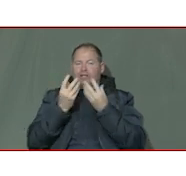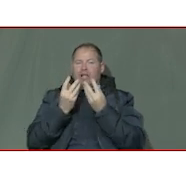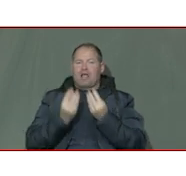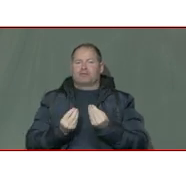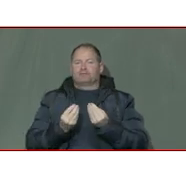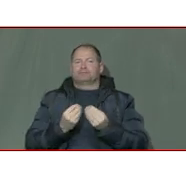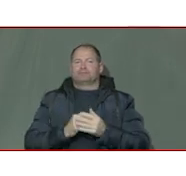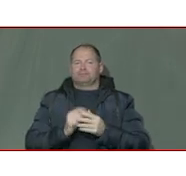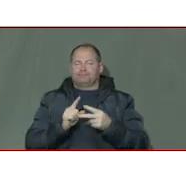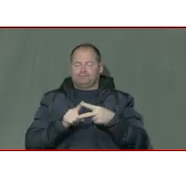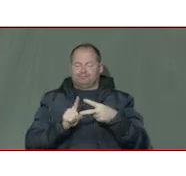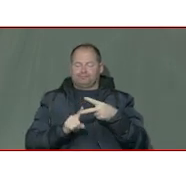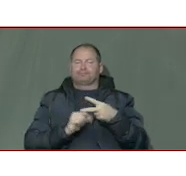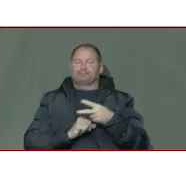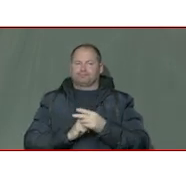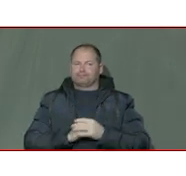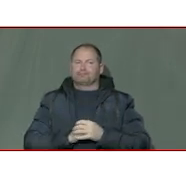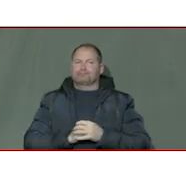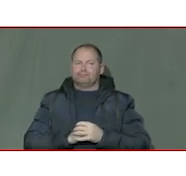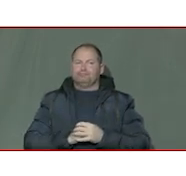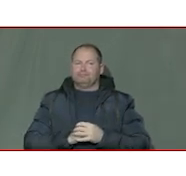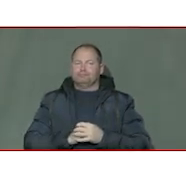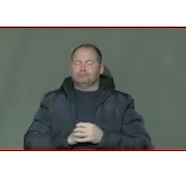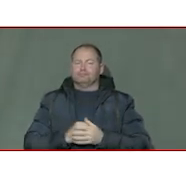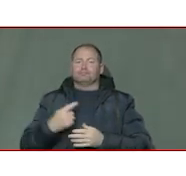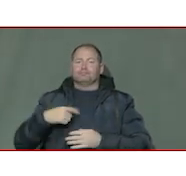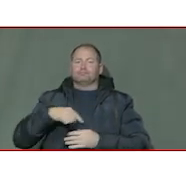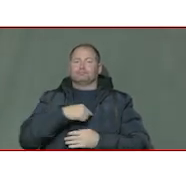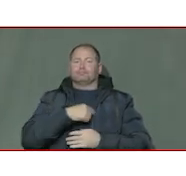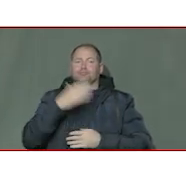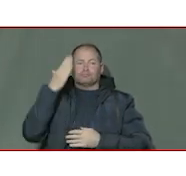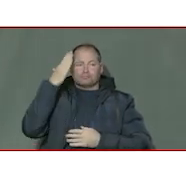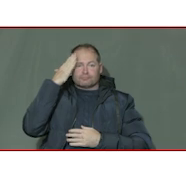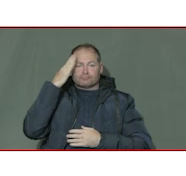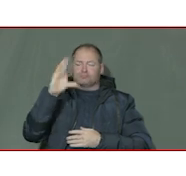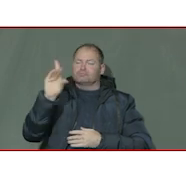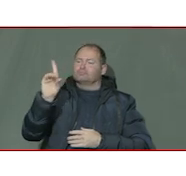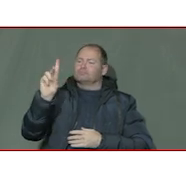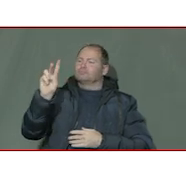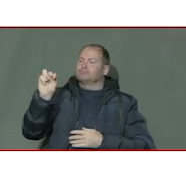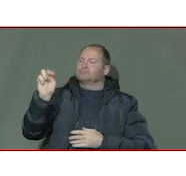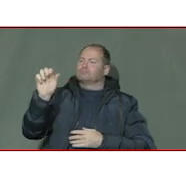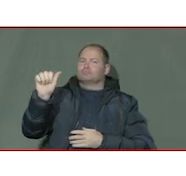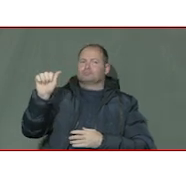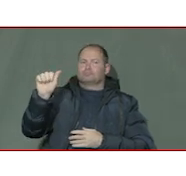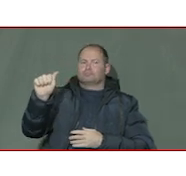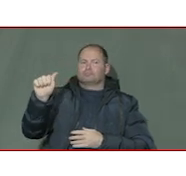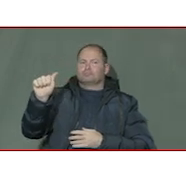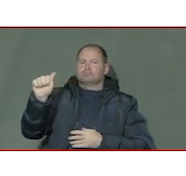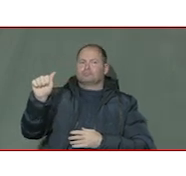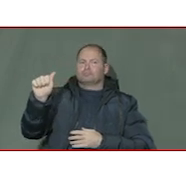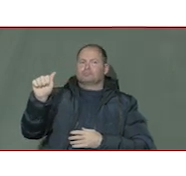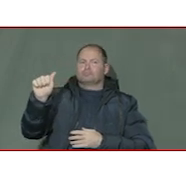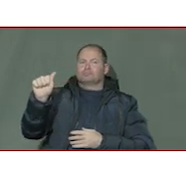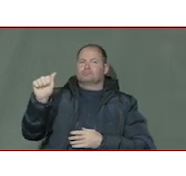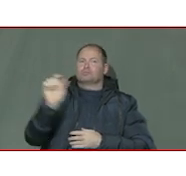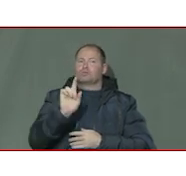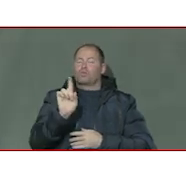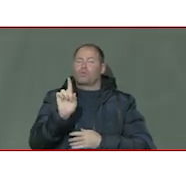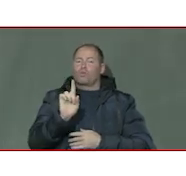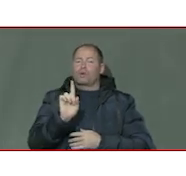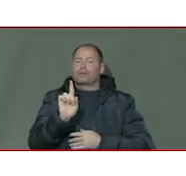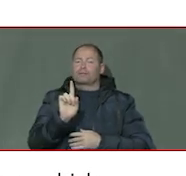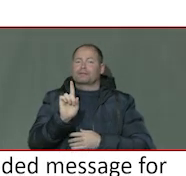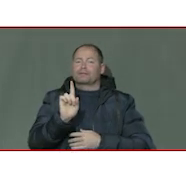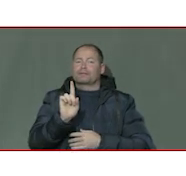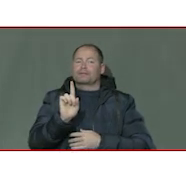And then also the DNA, we know that it codes for protein synthesis. It contains the coded information